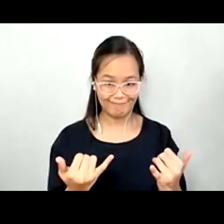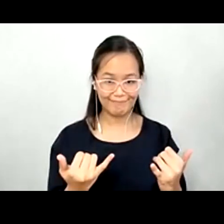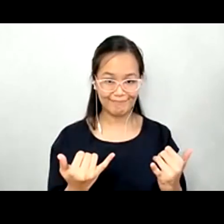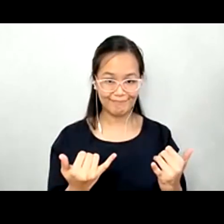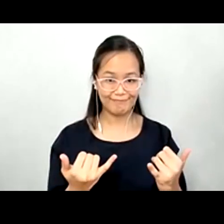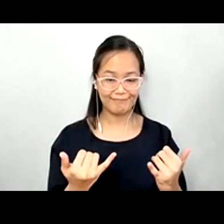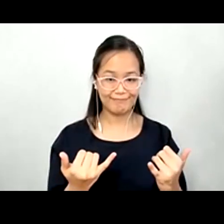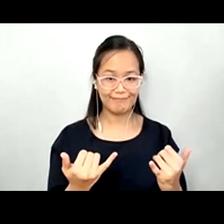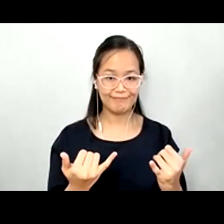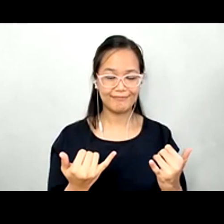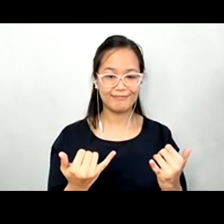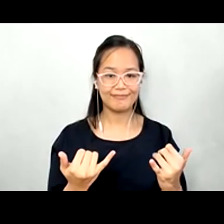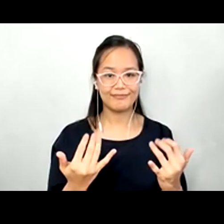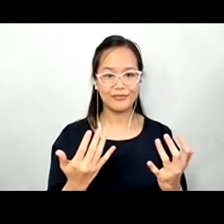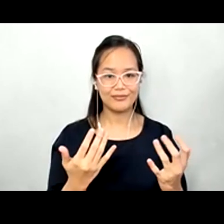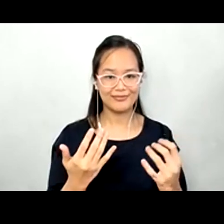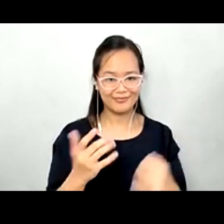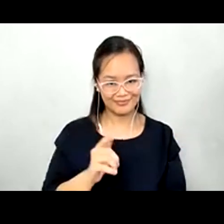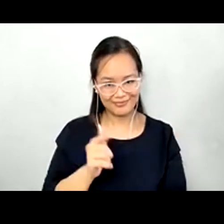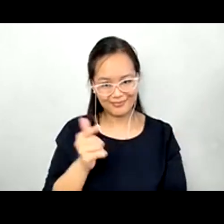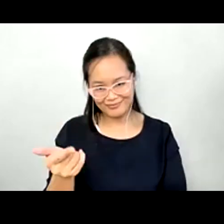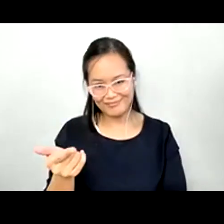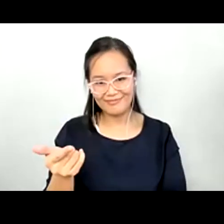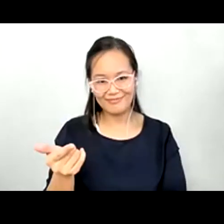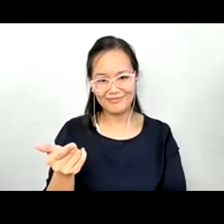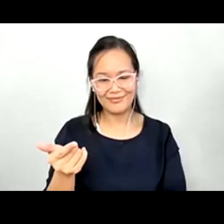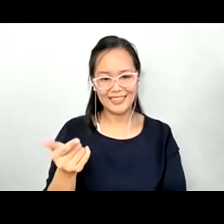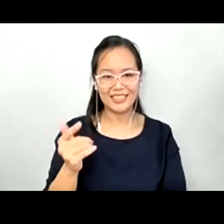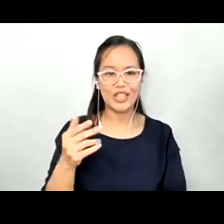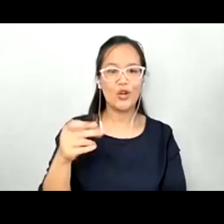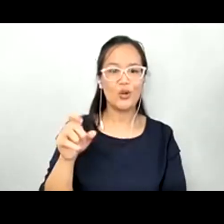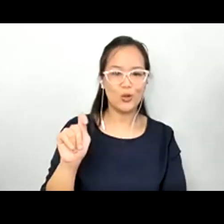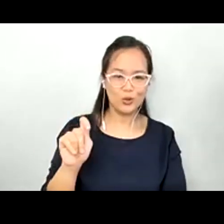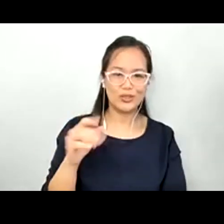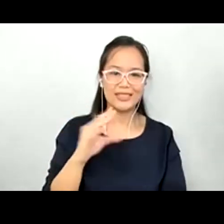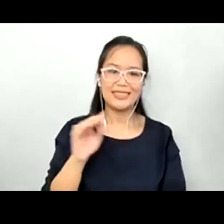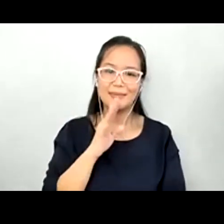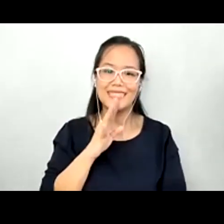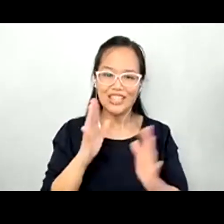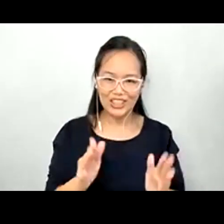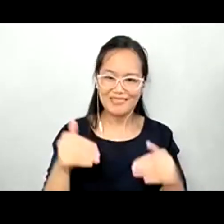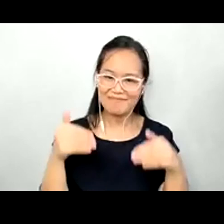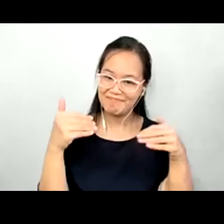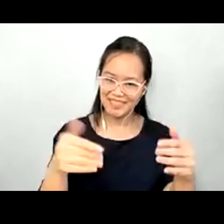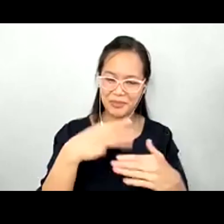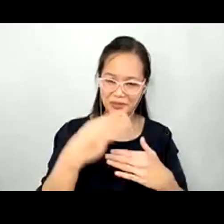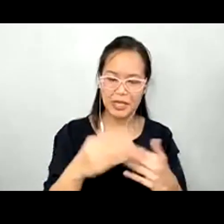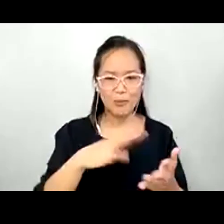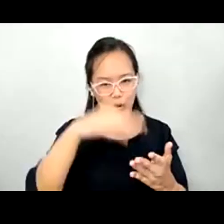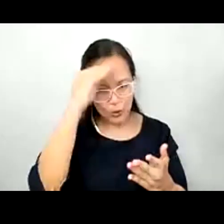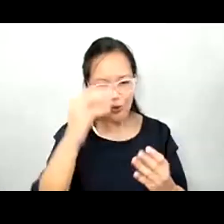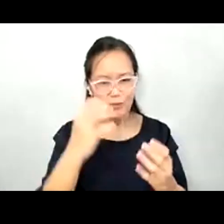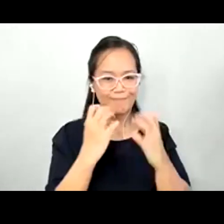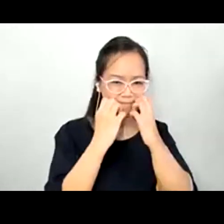I would like to pass on this time to our host and our speaker so that we can go on with the program and learn as much as we